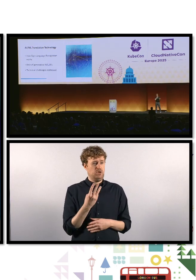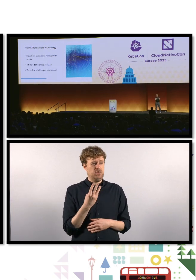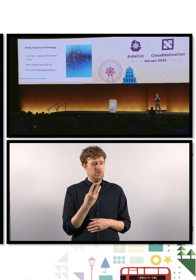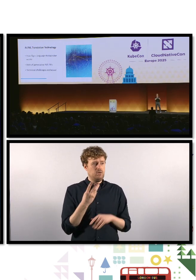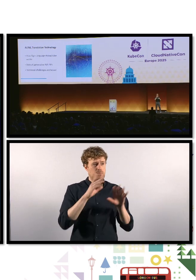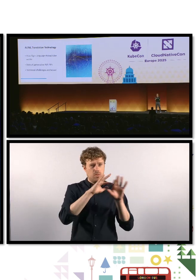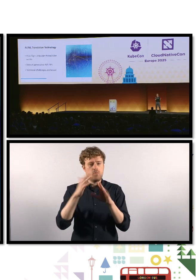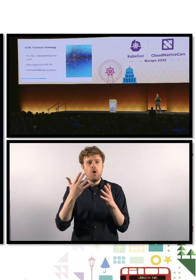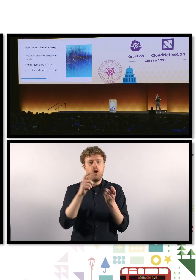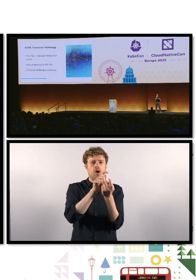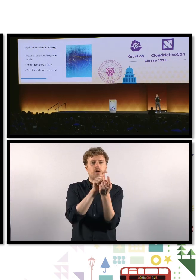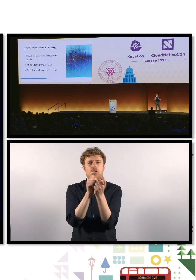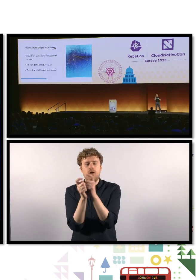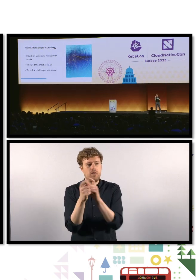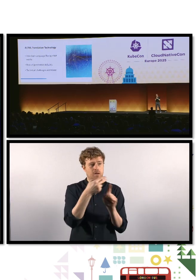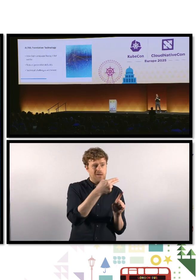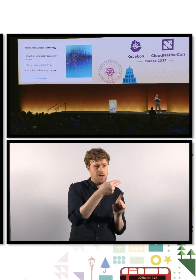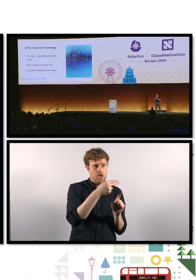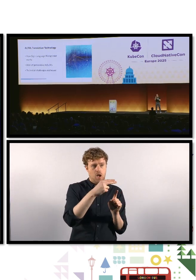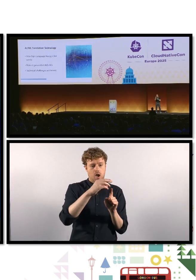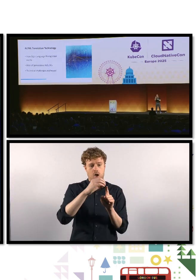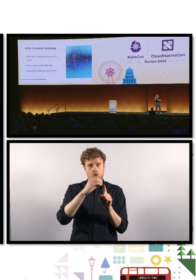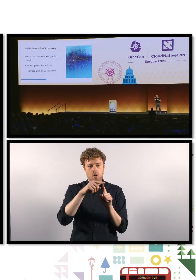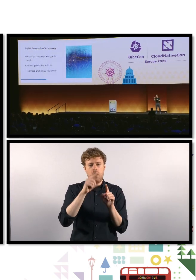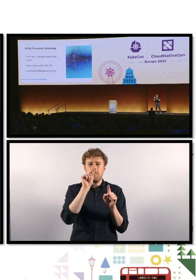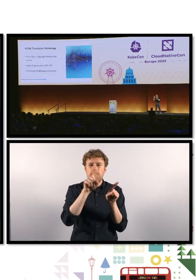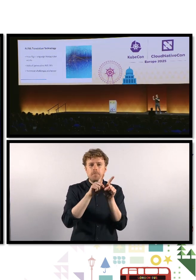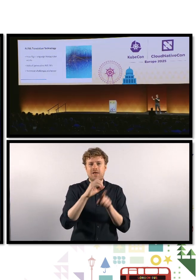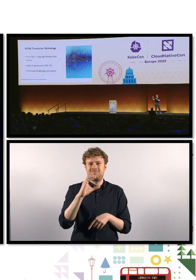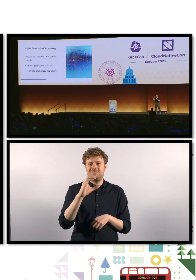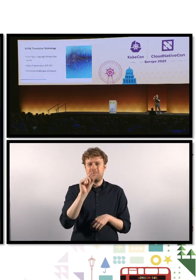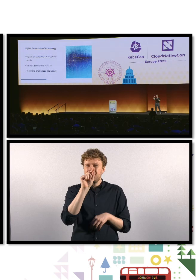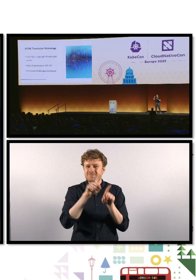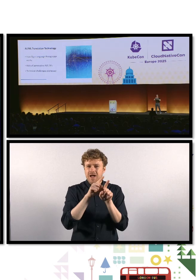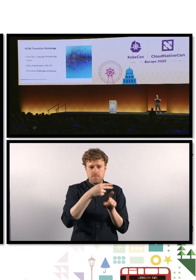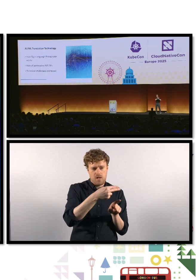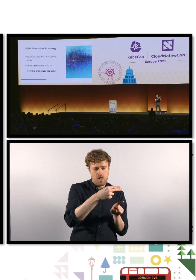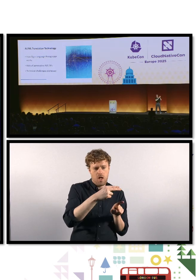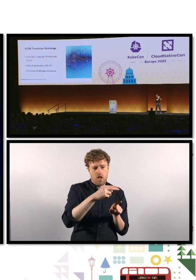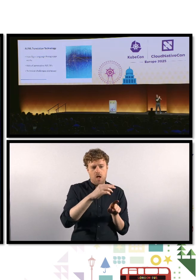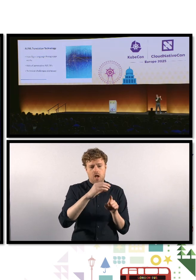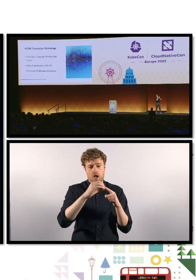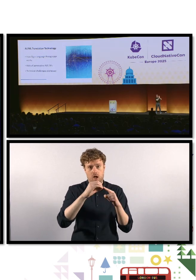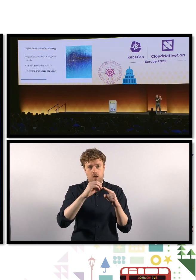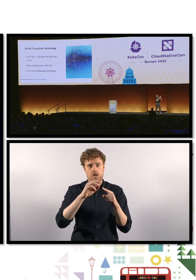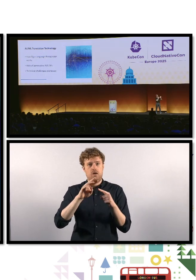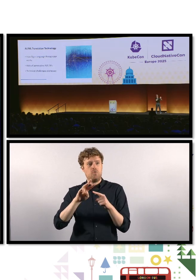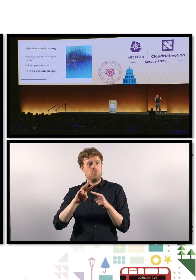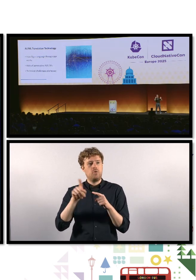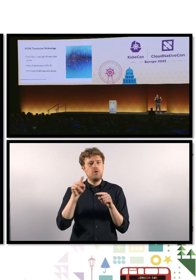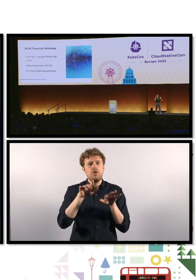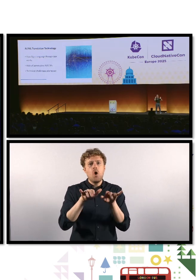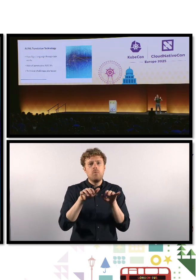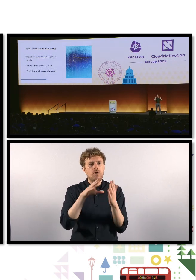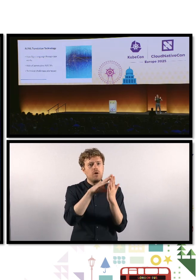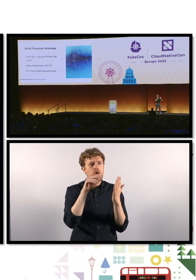It's a technical challenge that we'd faced here. We've used an overlay framework. So that hand